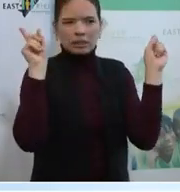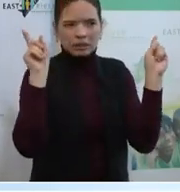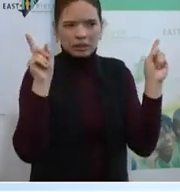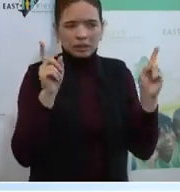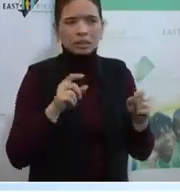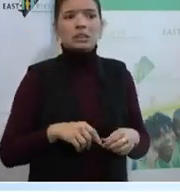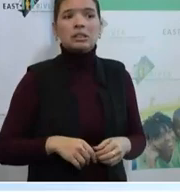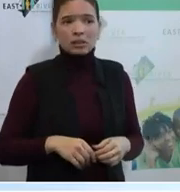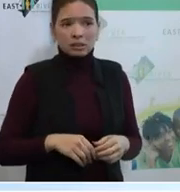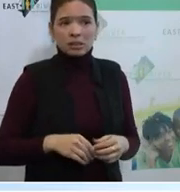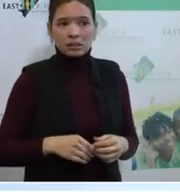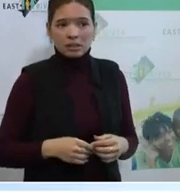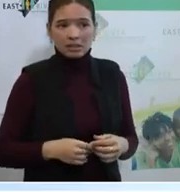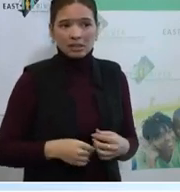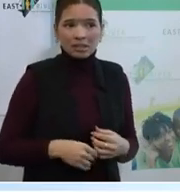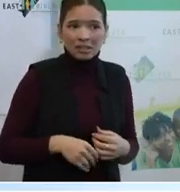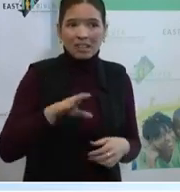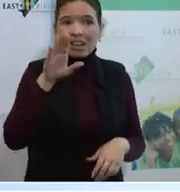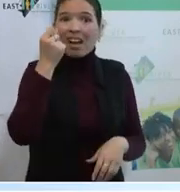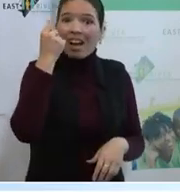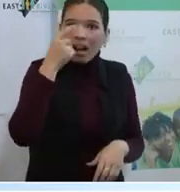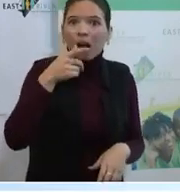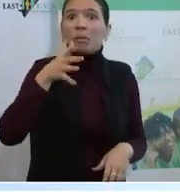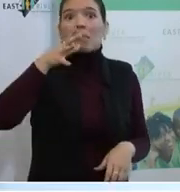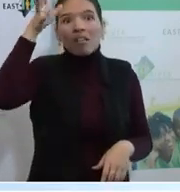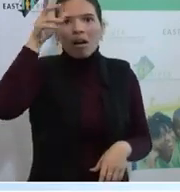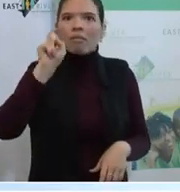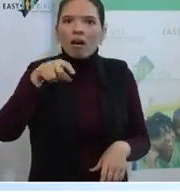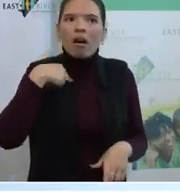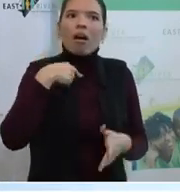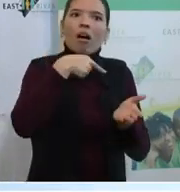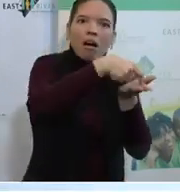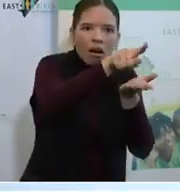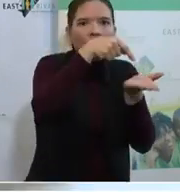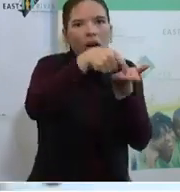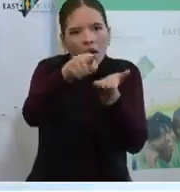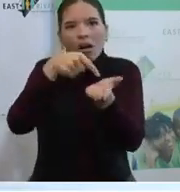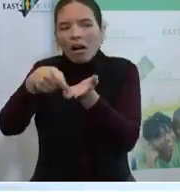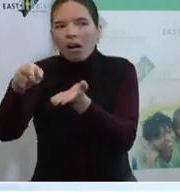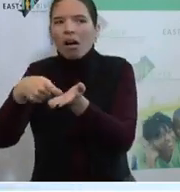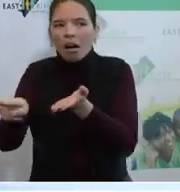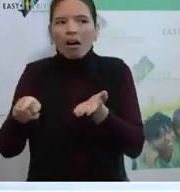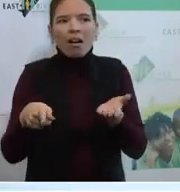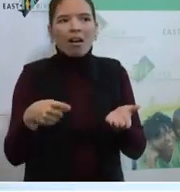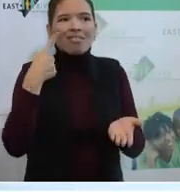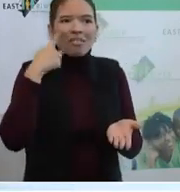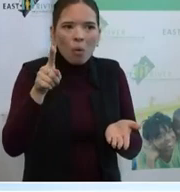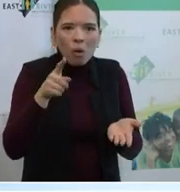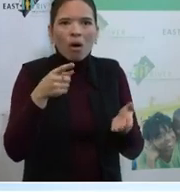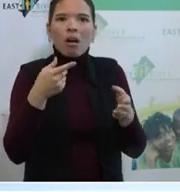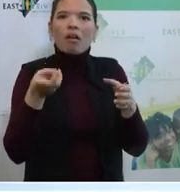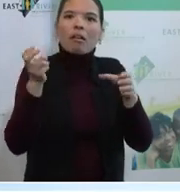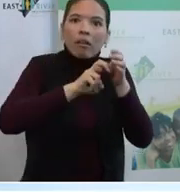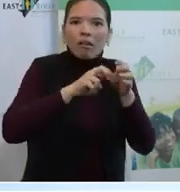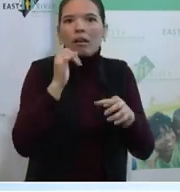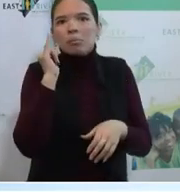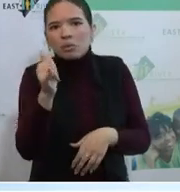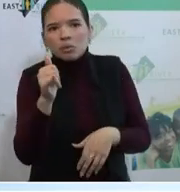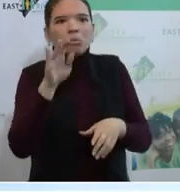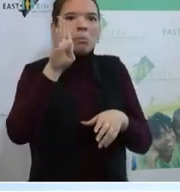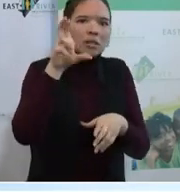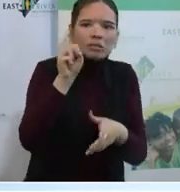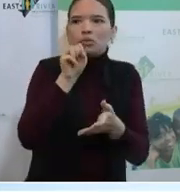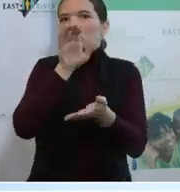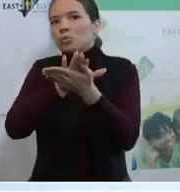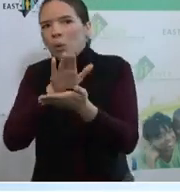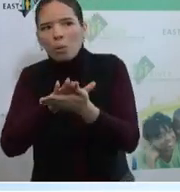that away. So we're looking at all of those ways. I had forgotten about this tax credit I created for parents a